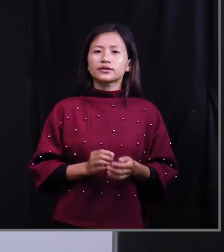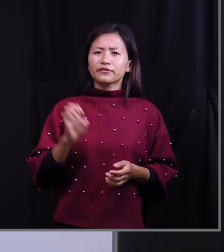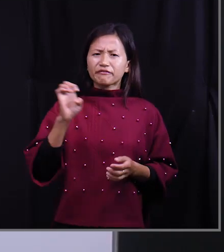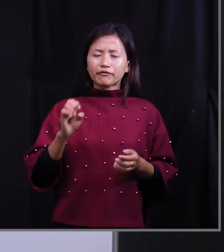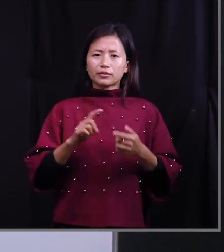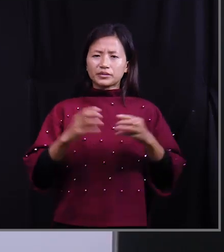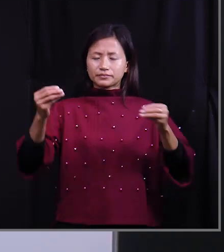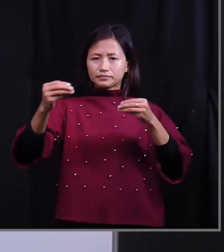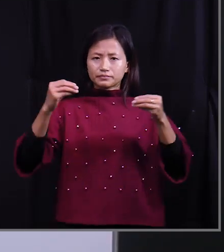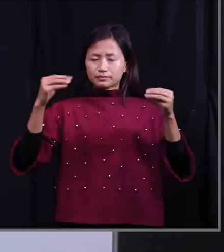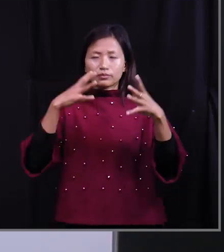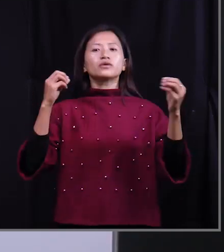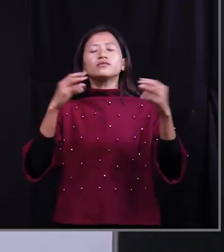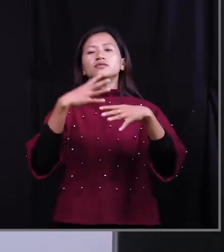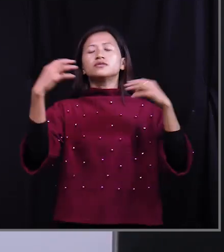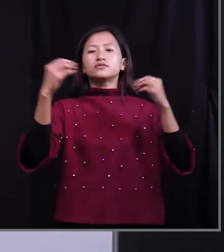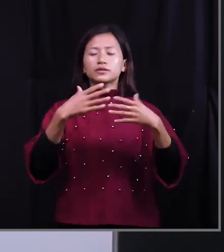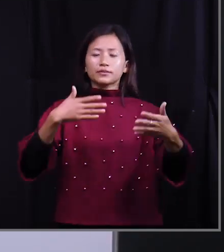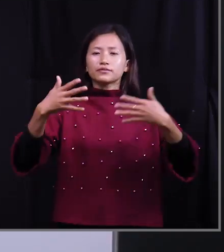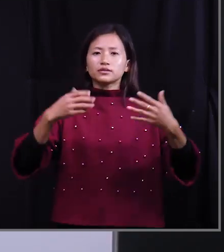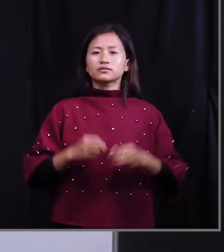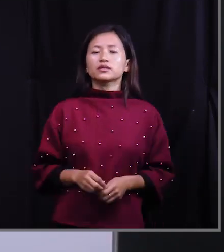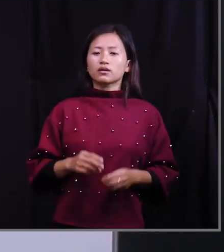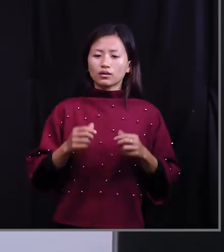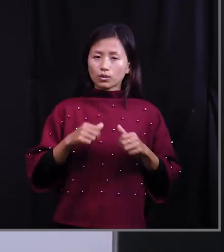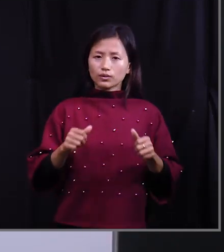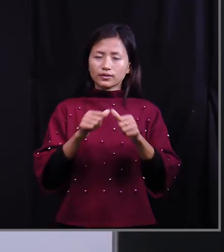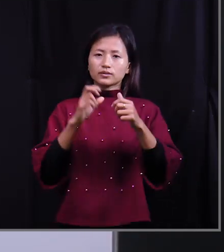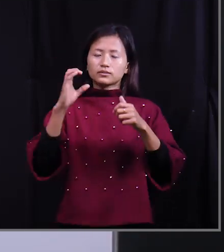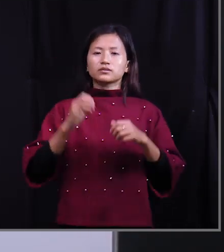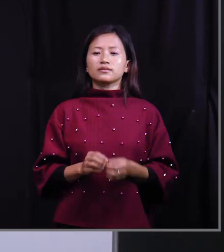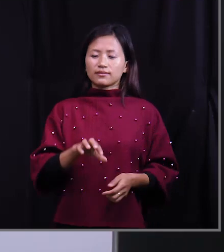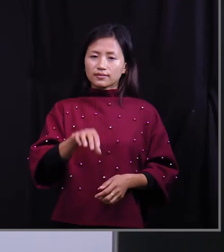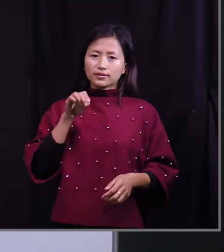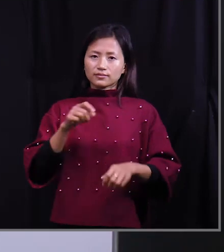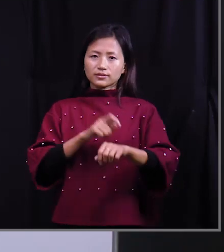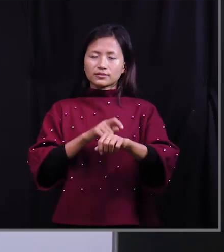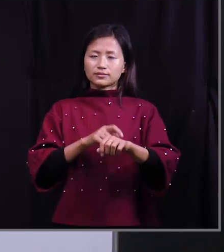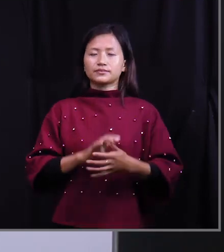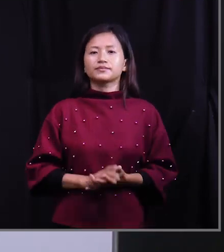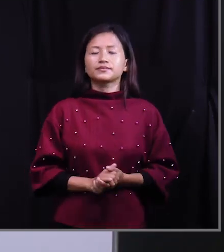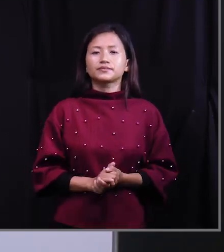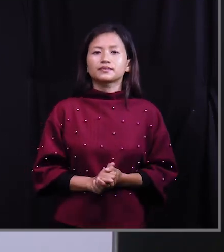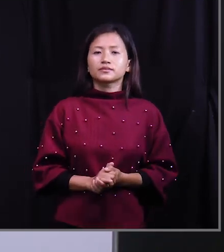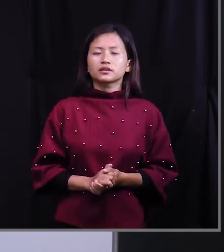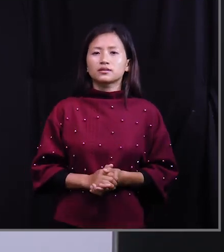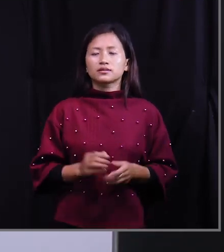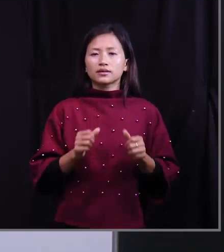is happening, and accordingly we can take the timely actions. Next is assisting in